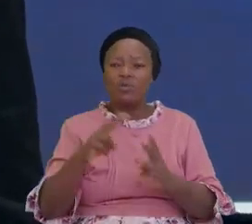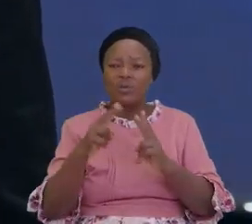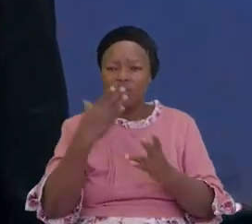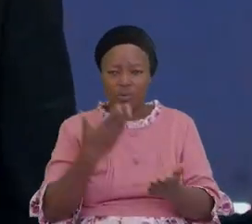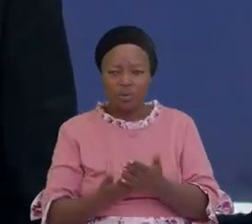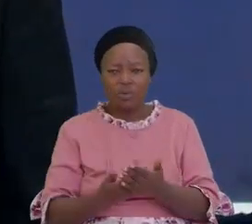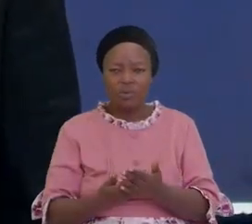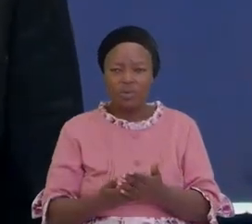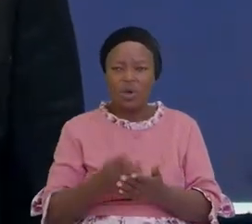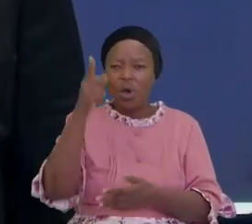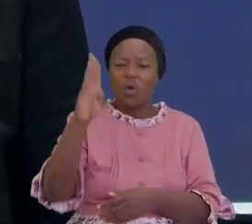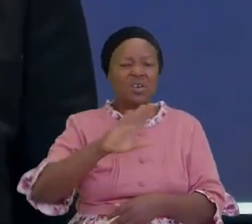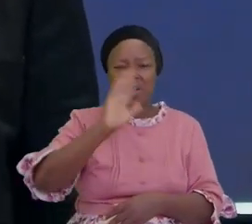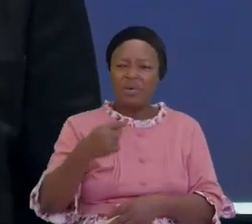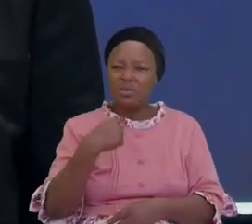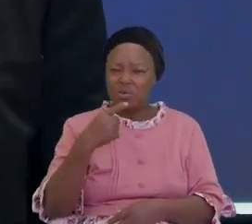meet there when I get there.